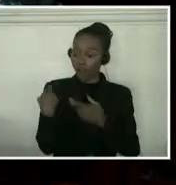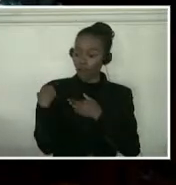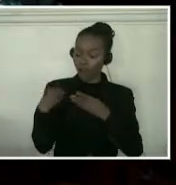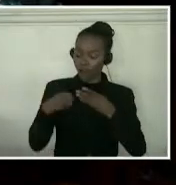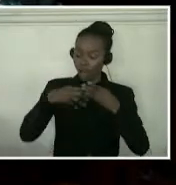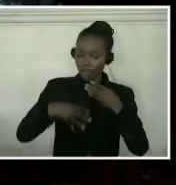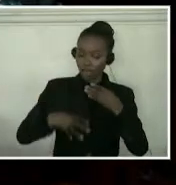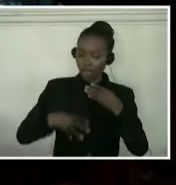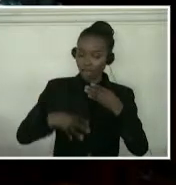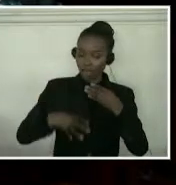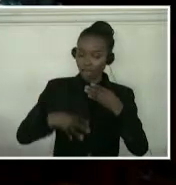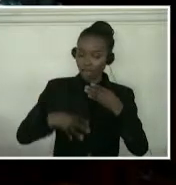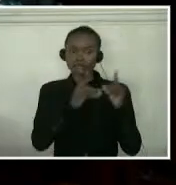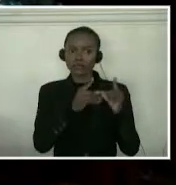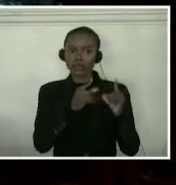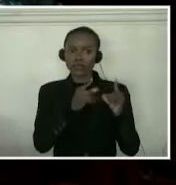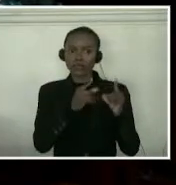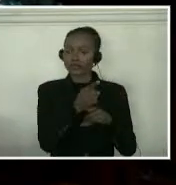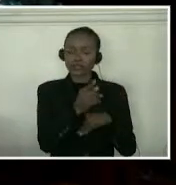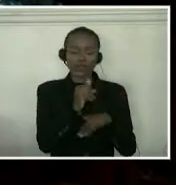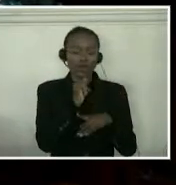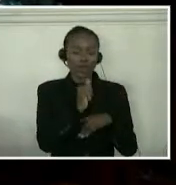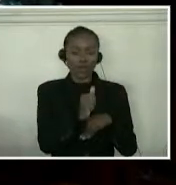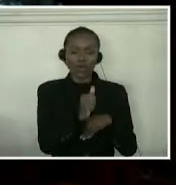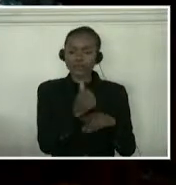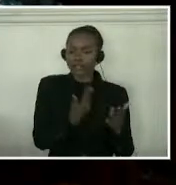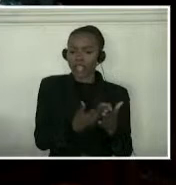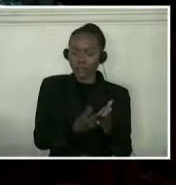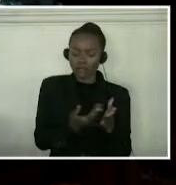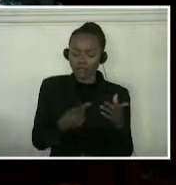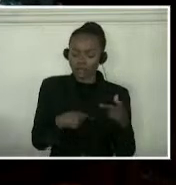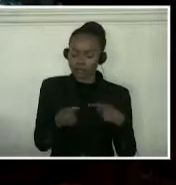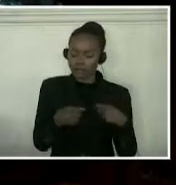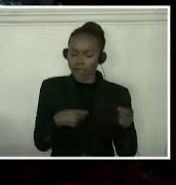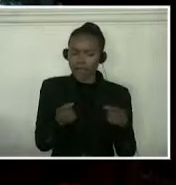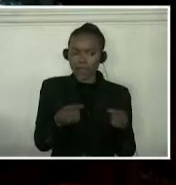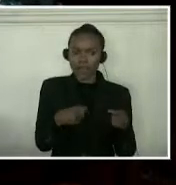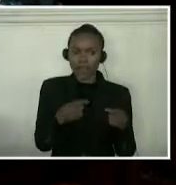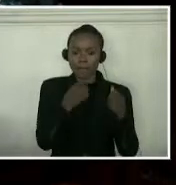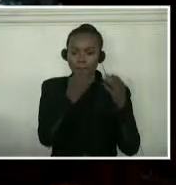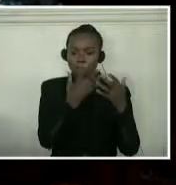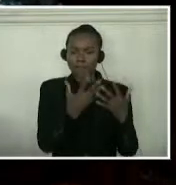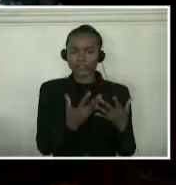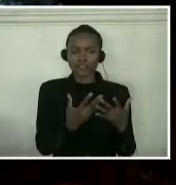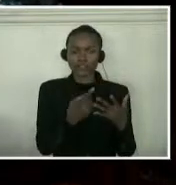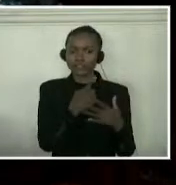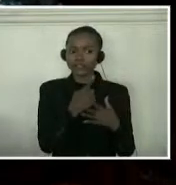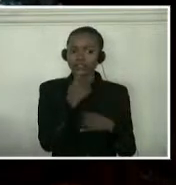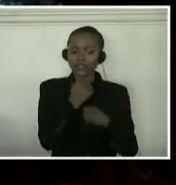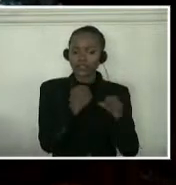department has not been able to to spend its entire budget since 2009